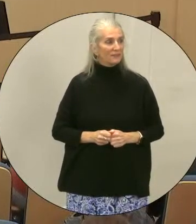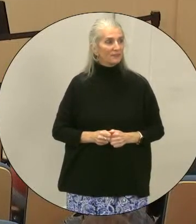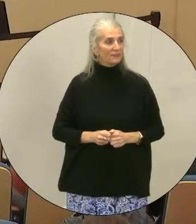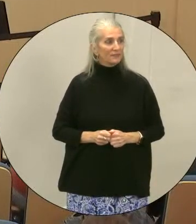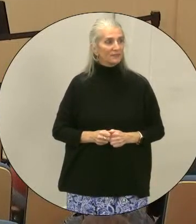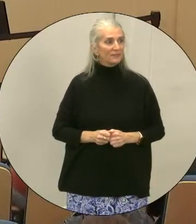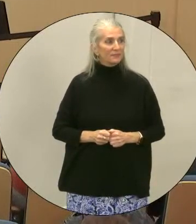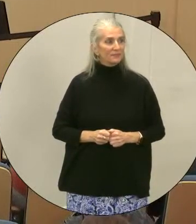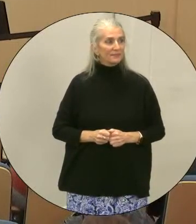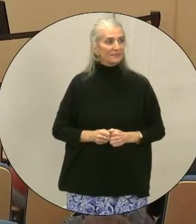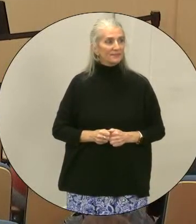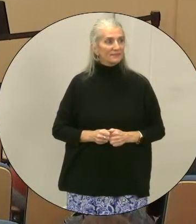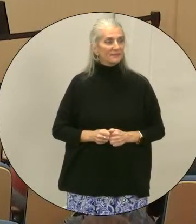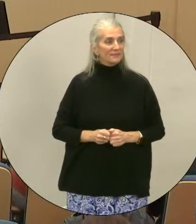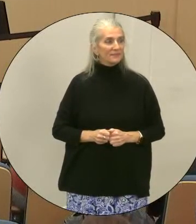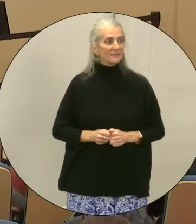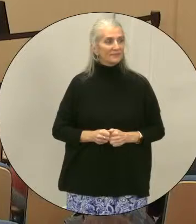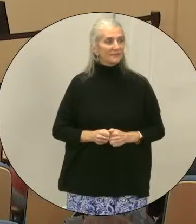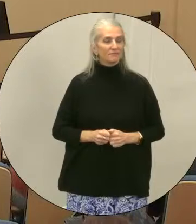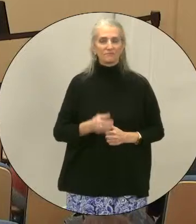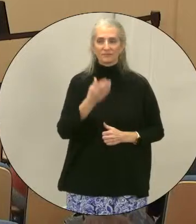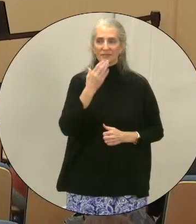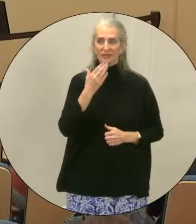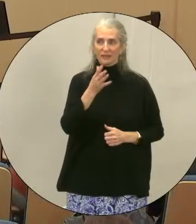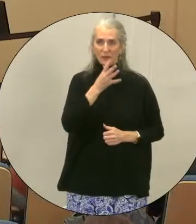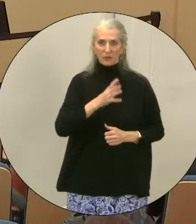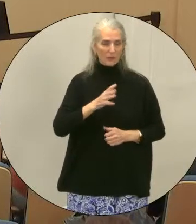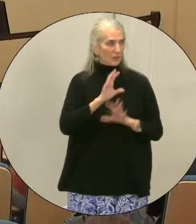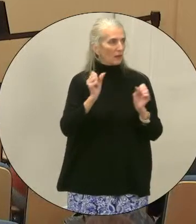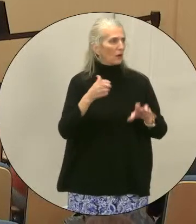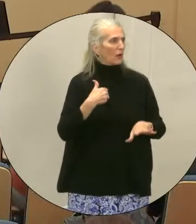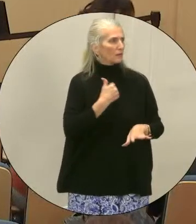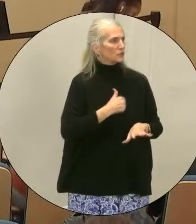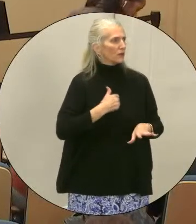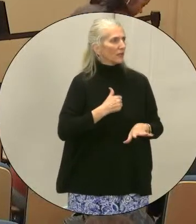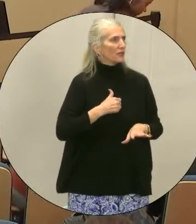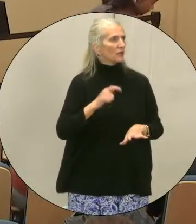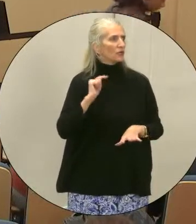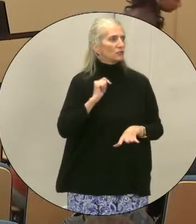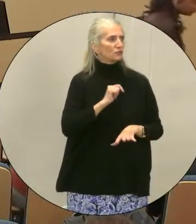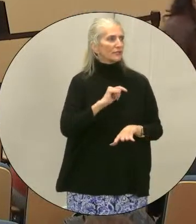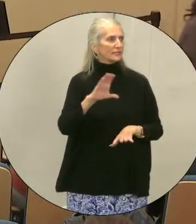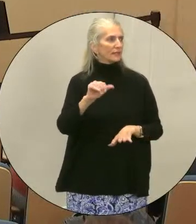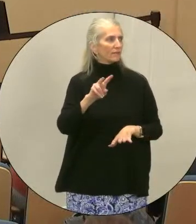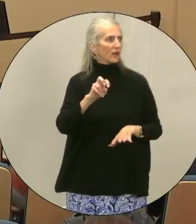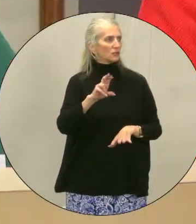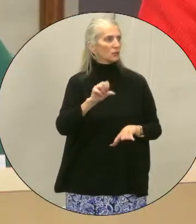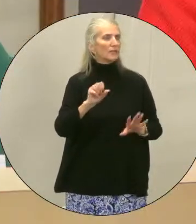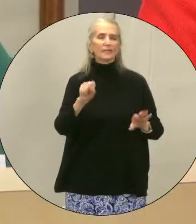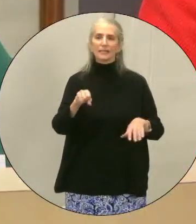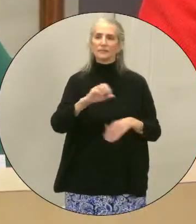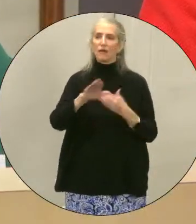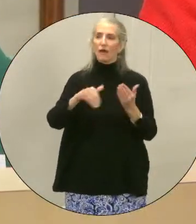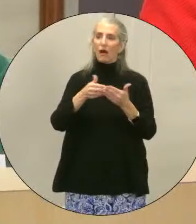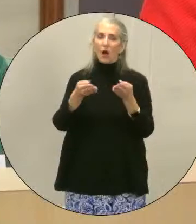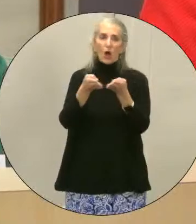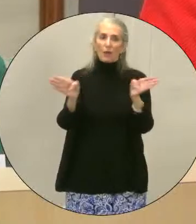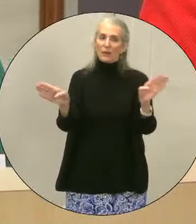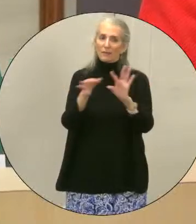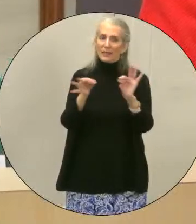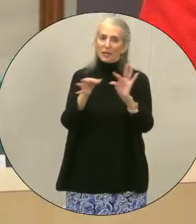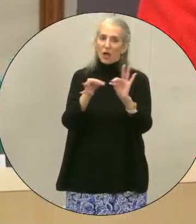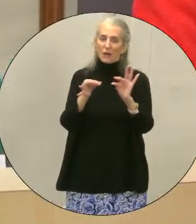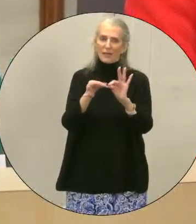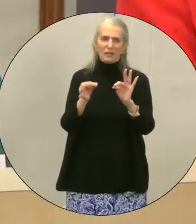Did you finish off the public? Thank you, Madam Yes, President. sorry, Trustee Cavazos, hold on for a second. Yes, all public comment.